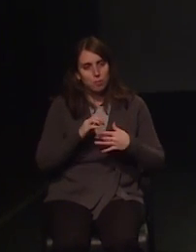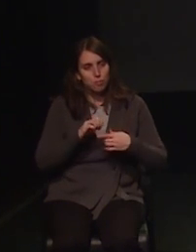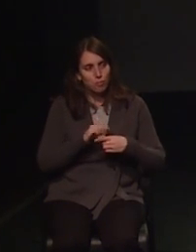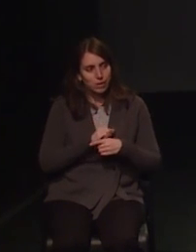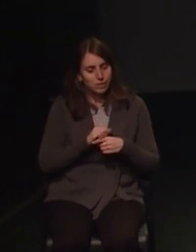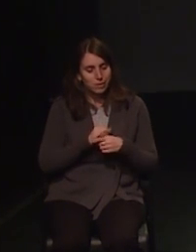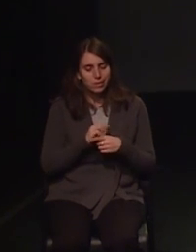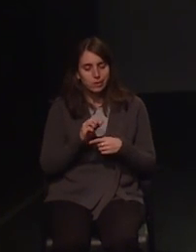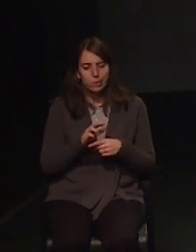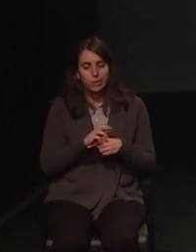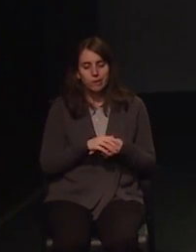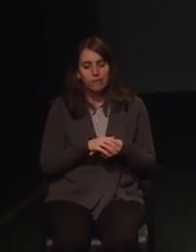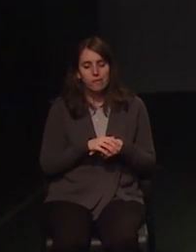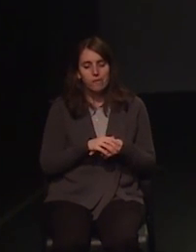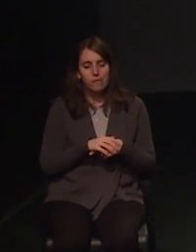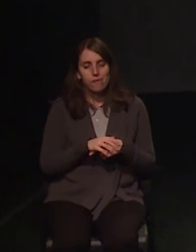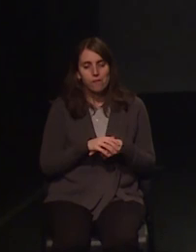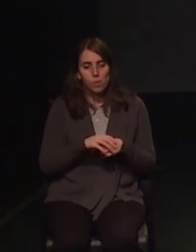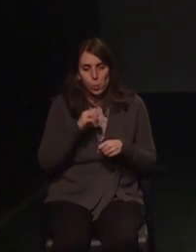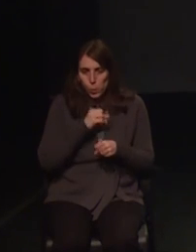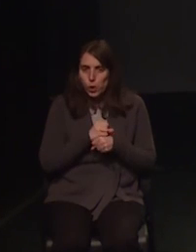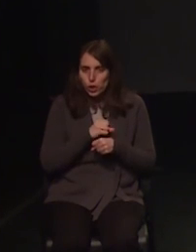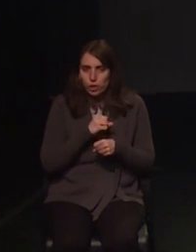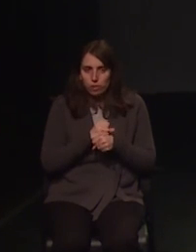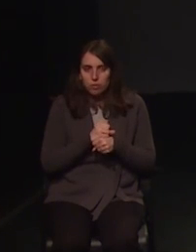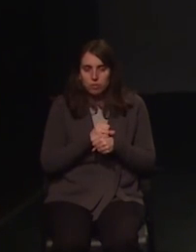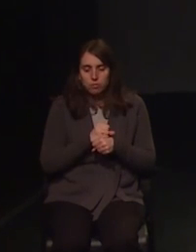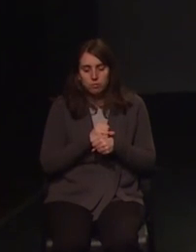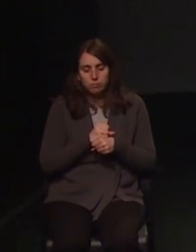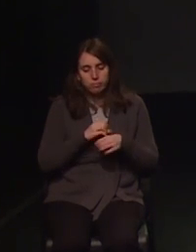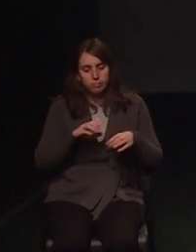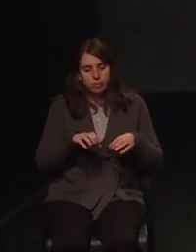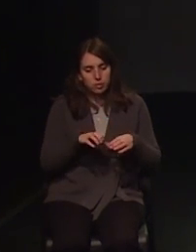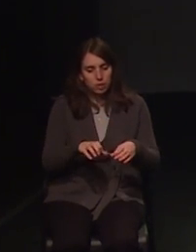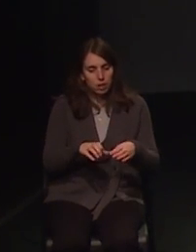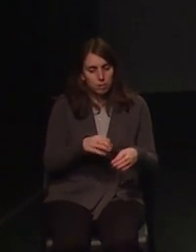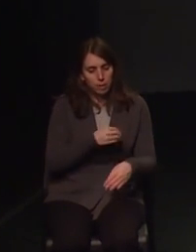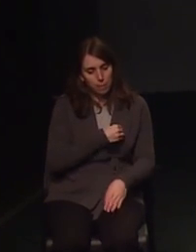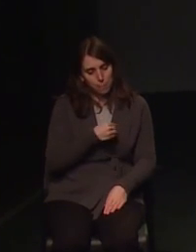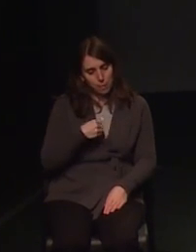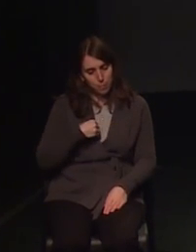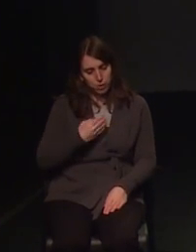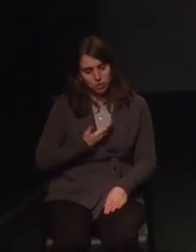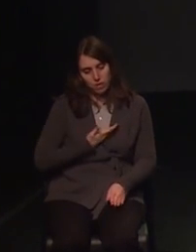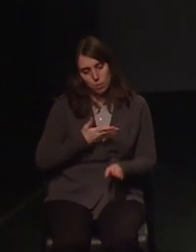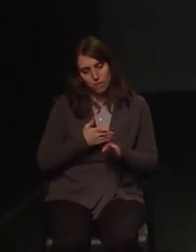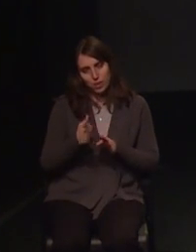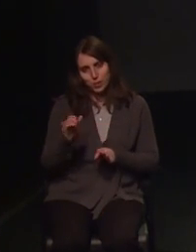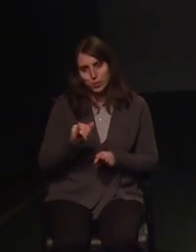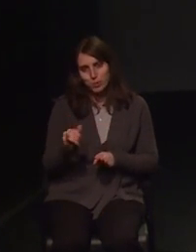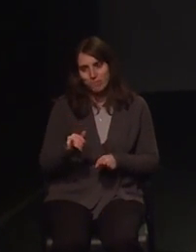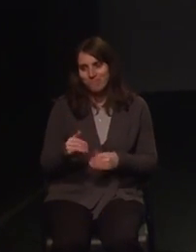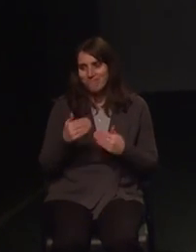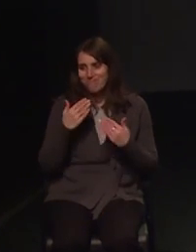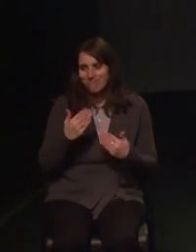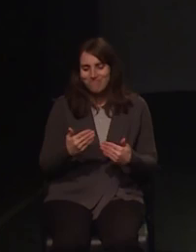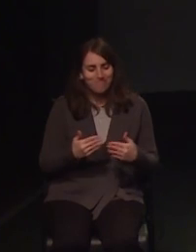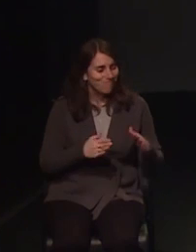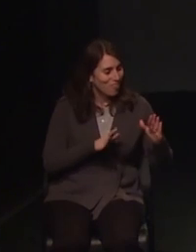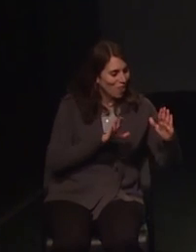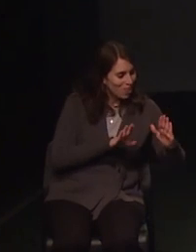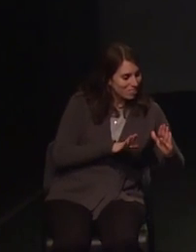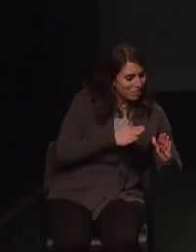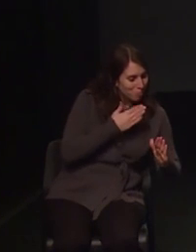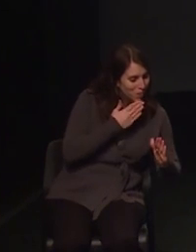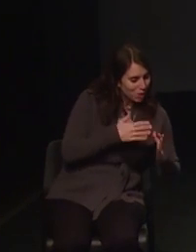or work that is being conducted by members of our field as well. Thank you. Awesome. Thank you very